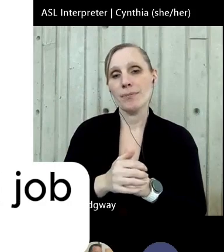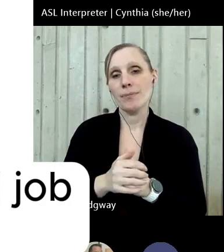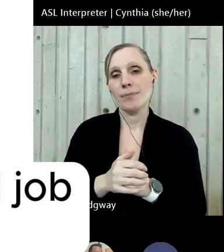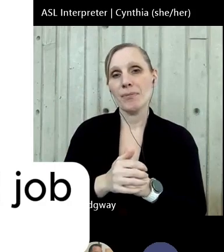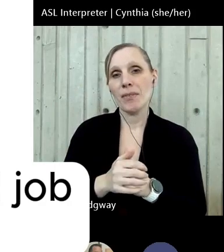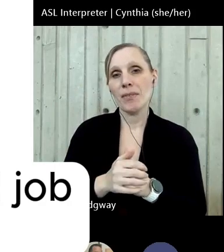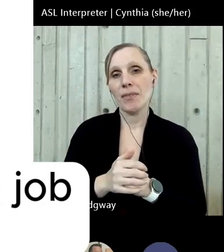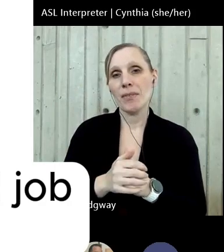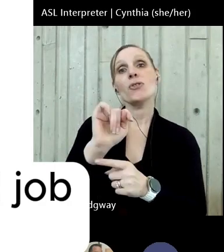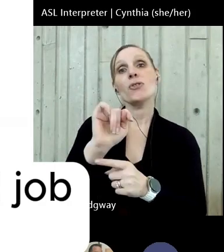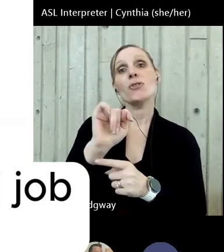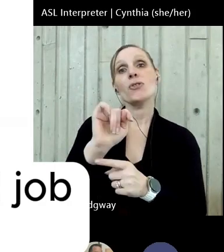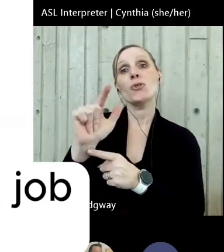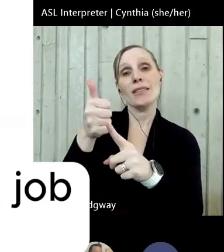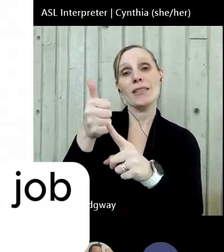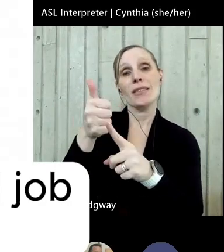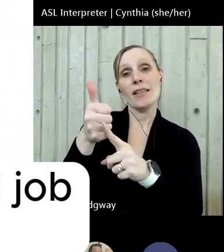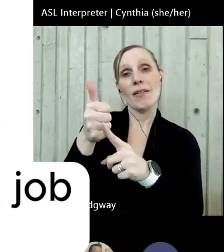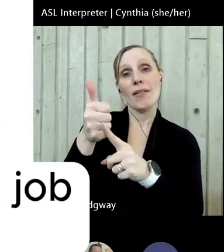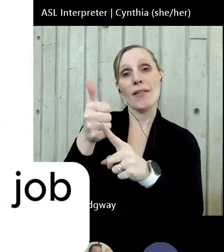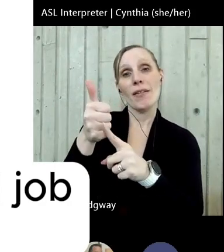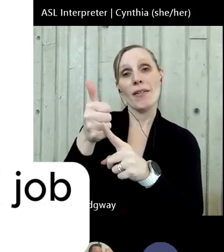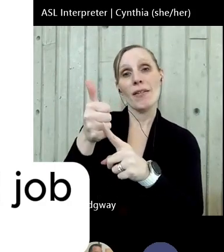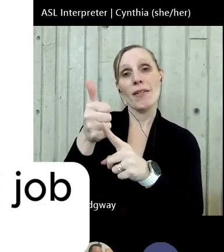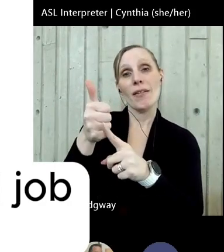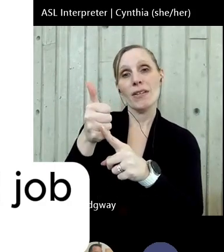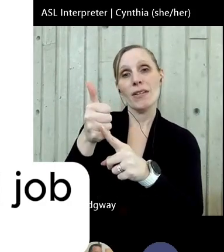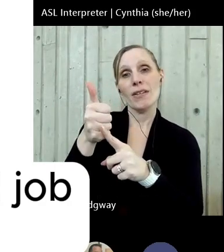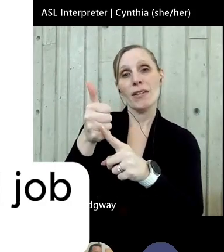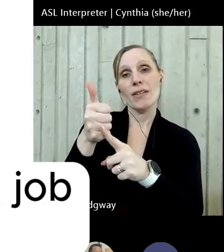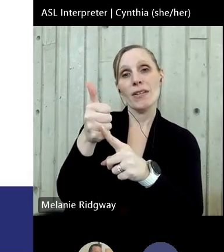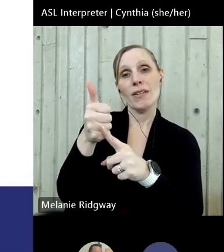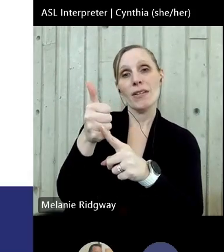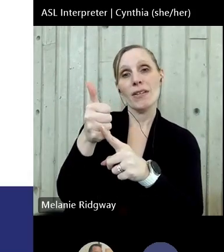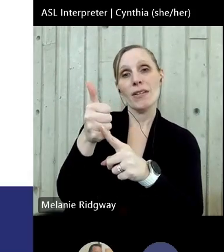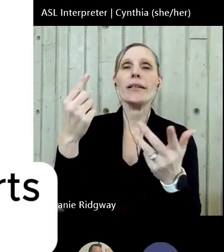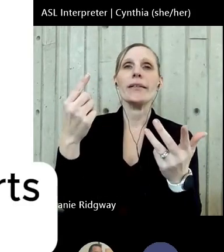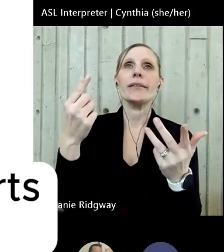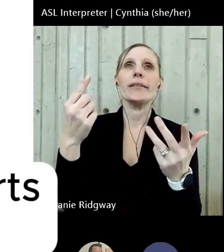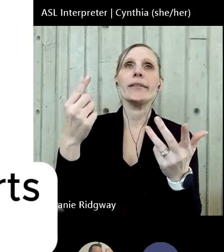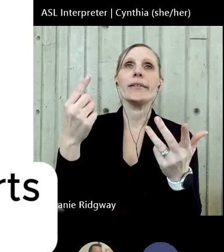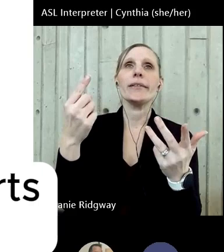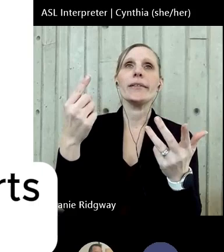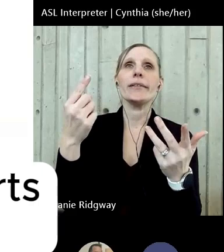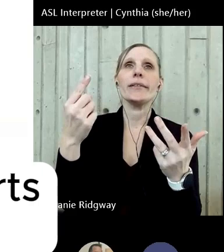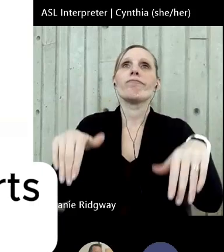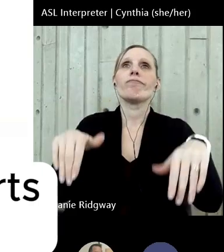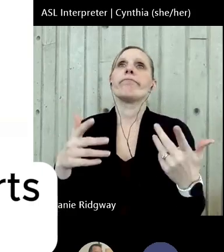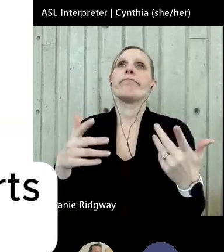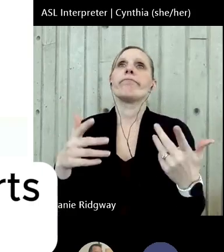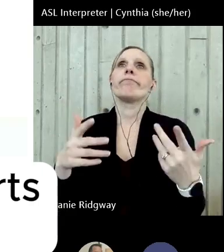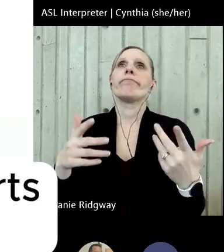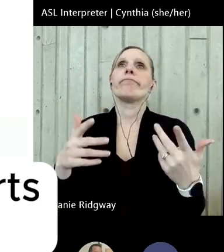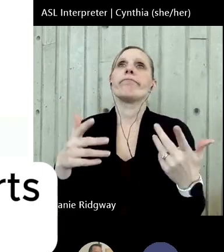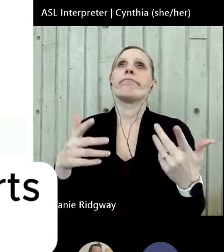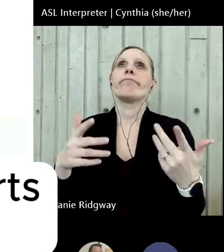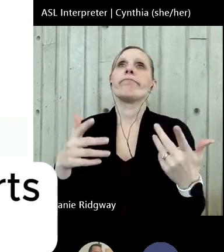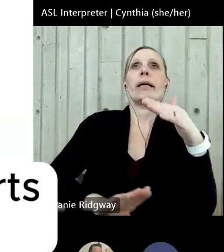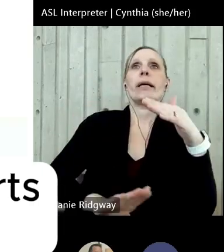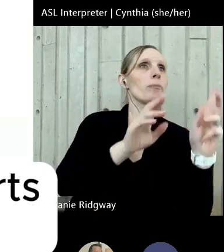designed to go beyond just traditional job matching. We bring together